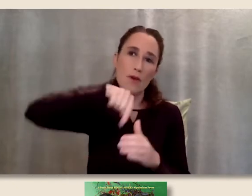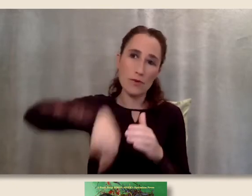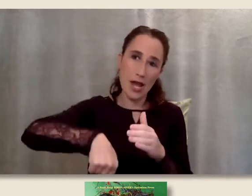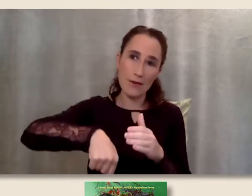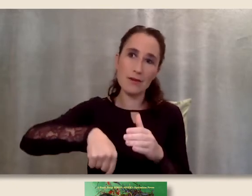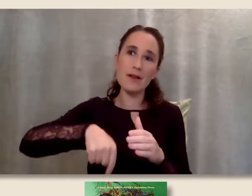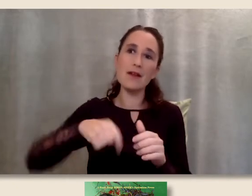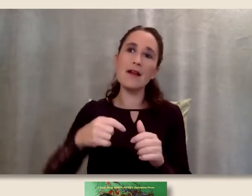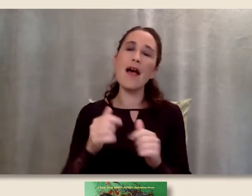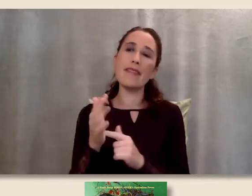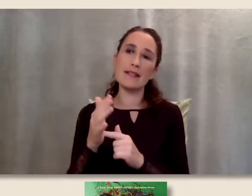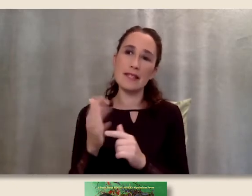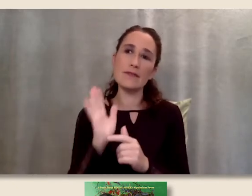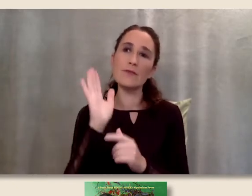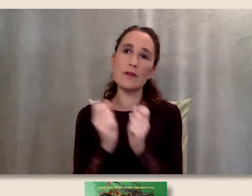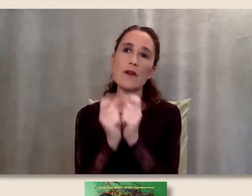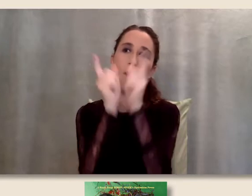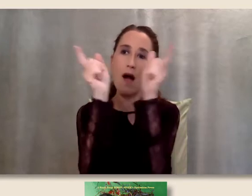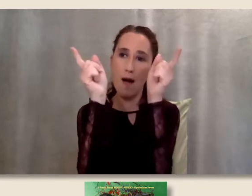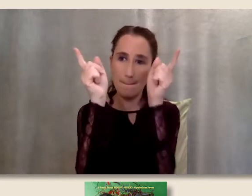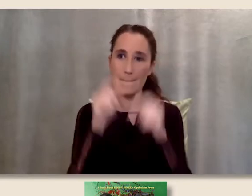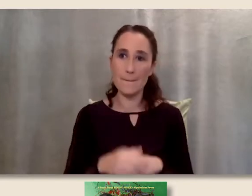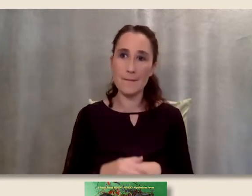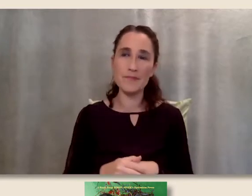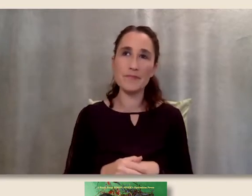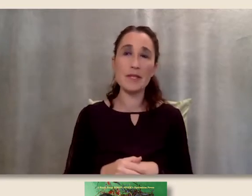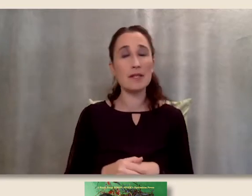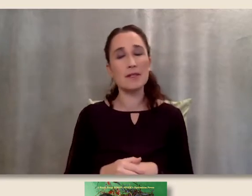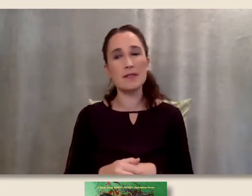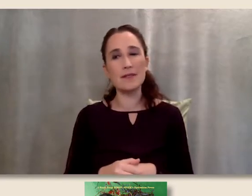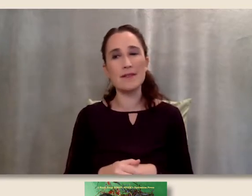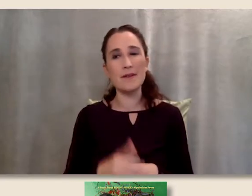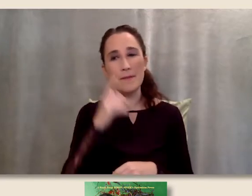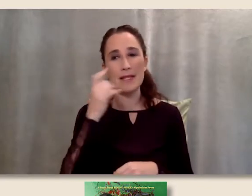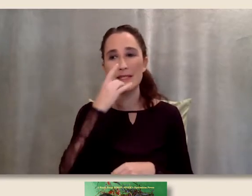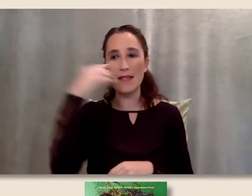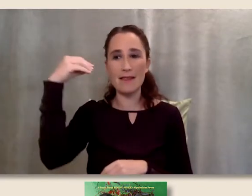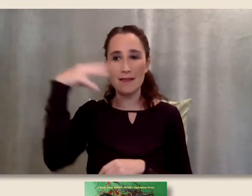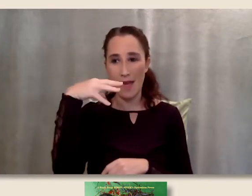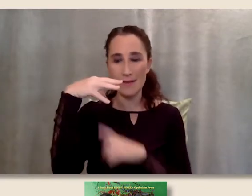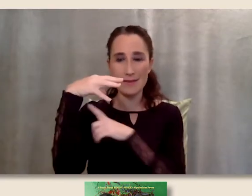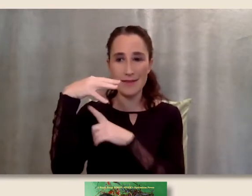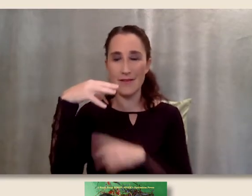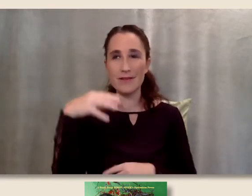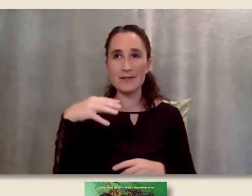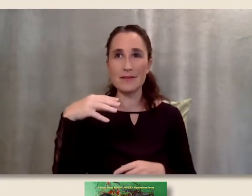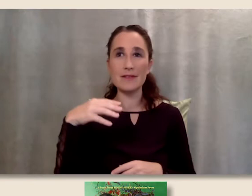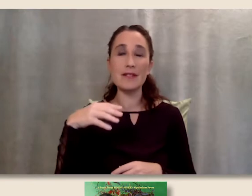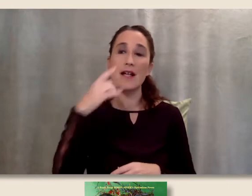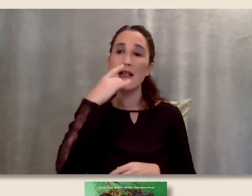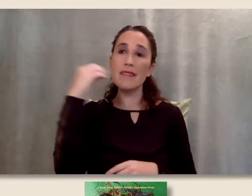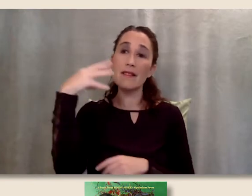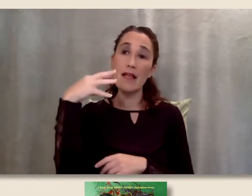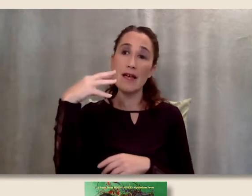find its way up, especially with the light on it. And ideally, you're going to want the light to be about 2